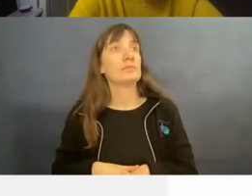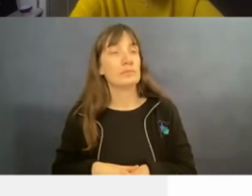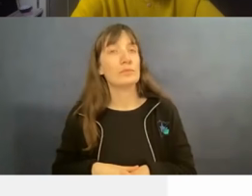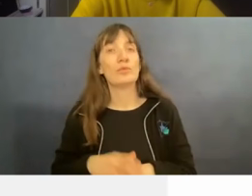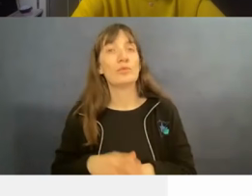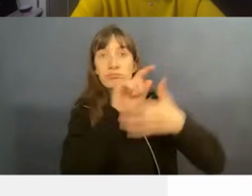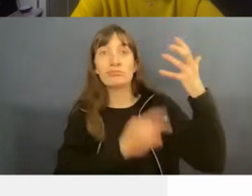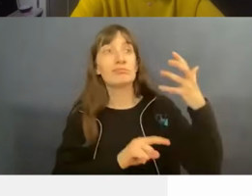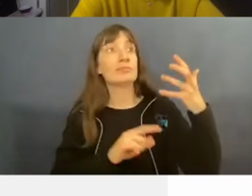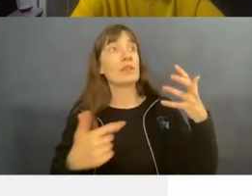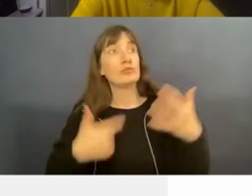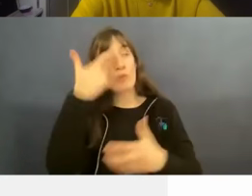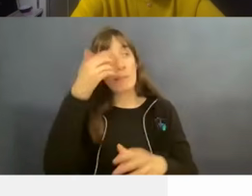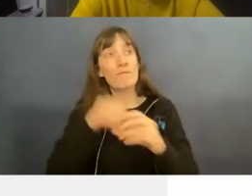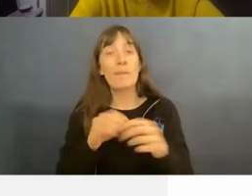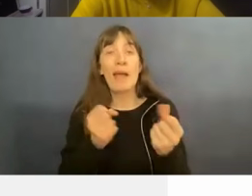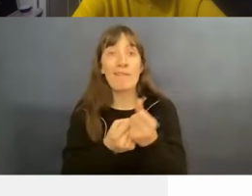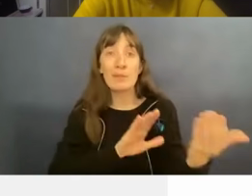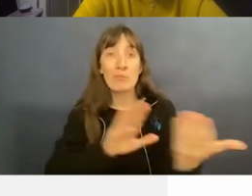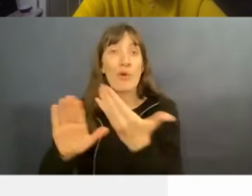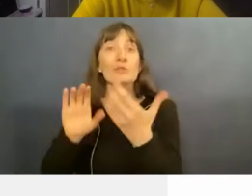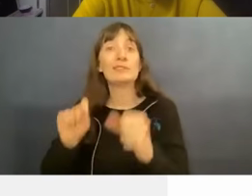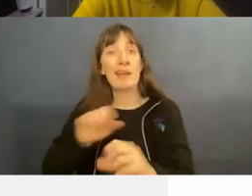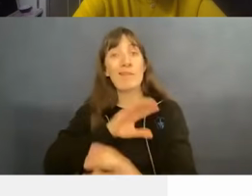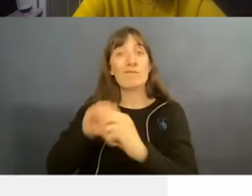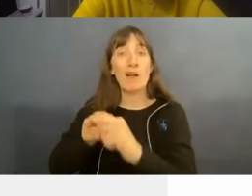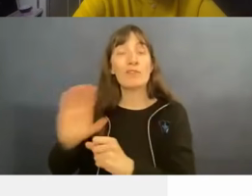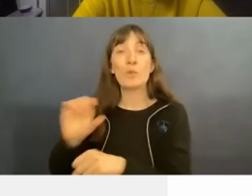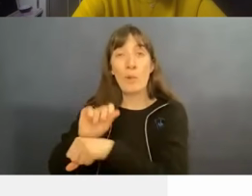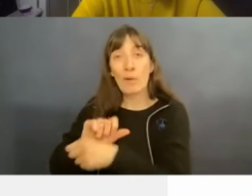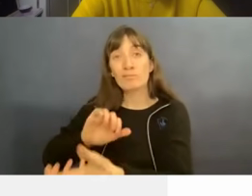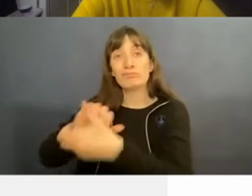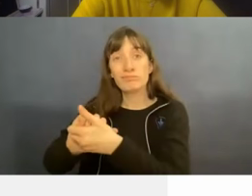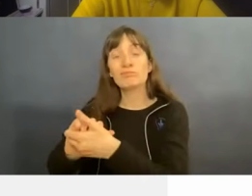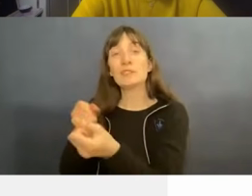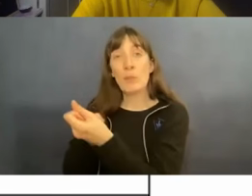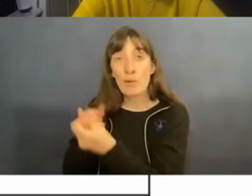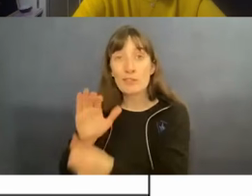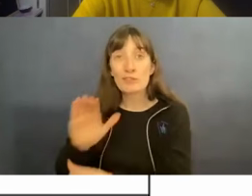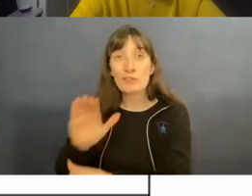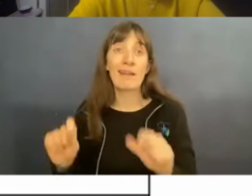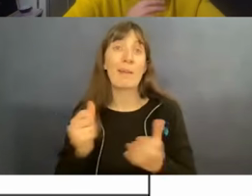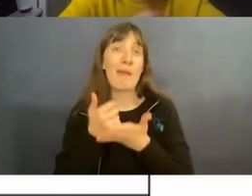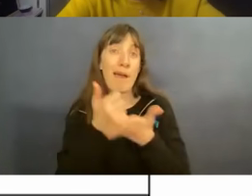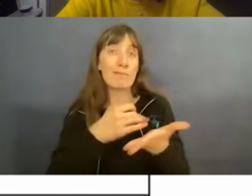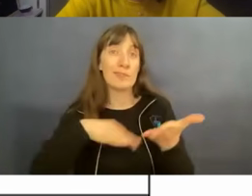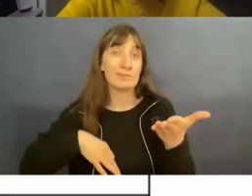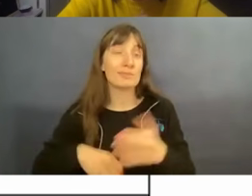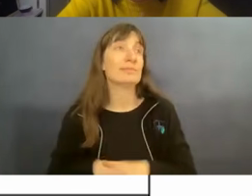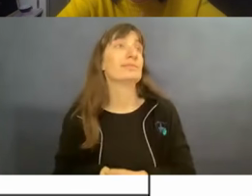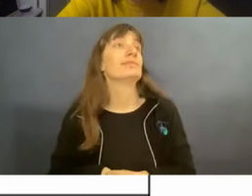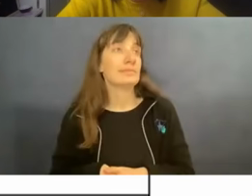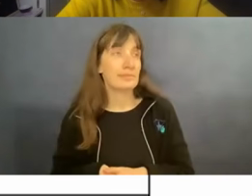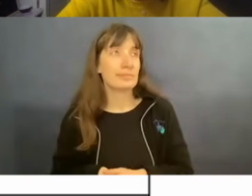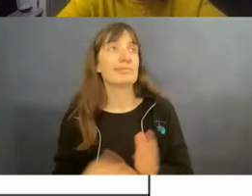of this in your work with supporting children can be really helpful. And this is what I was talking about, that like emotional